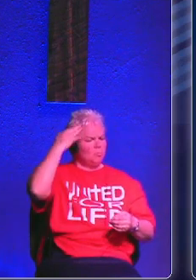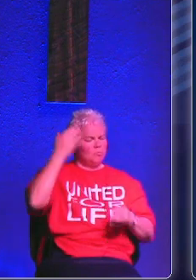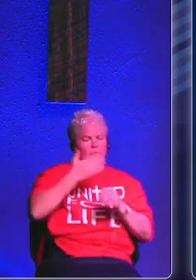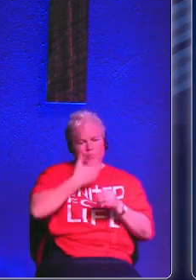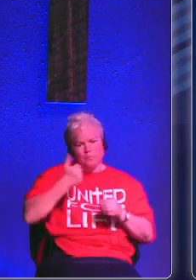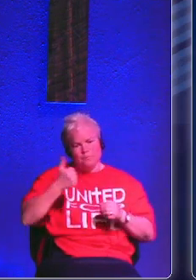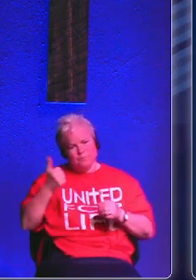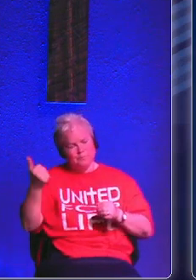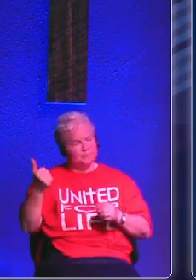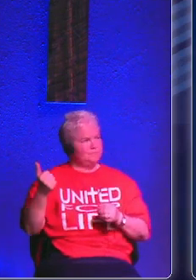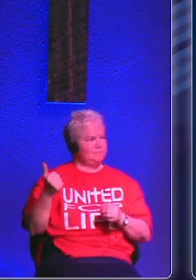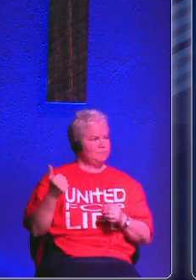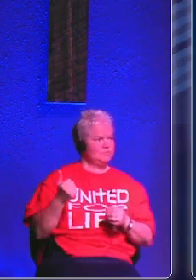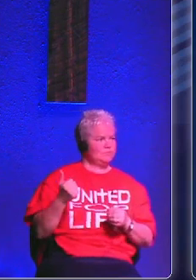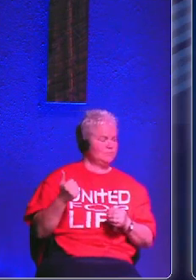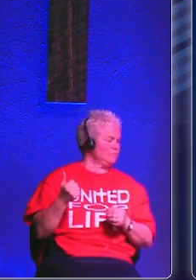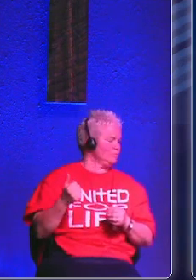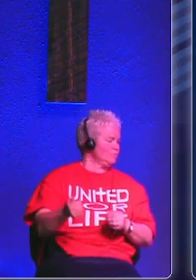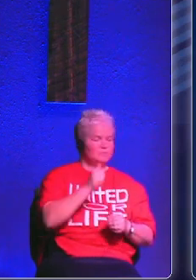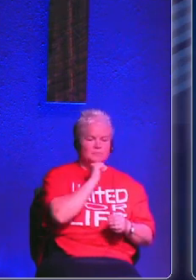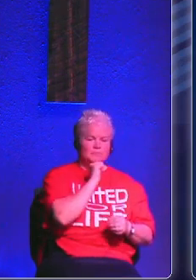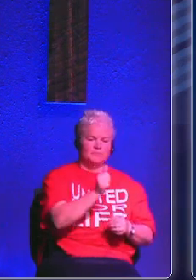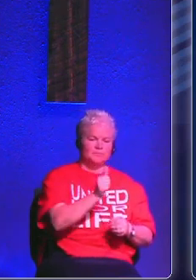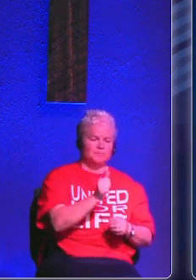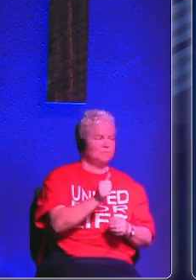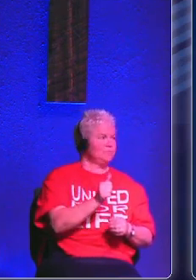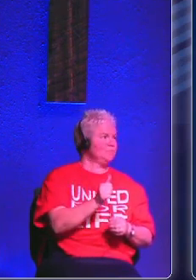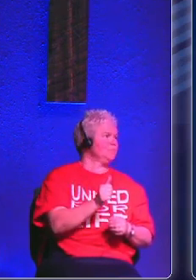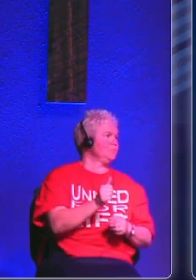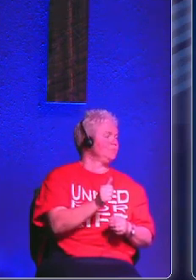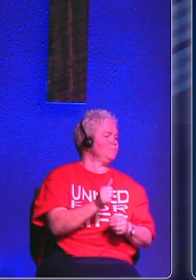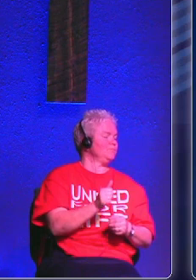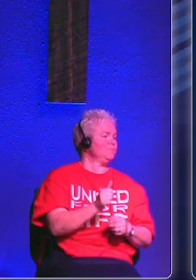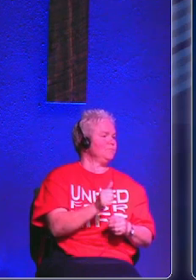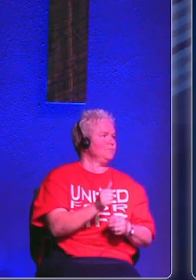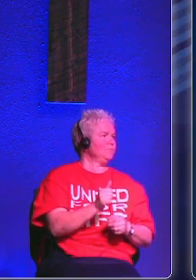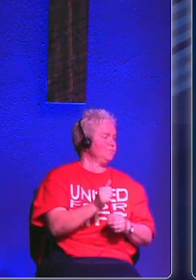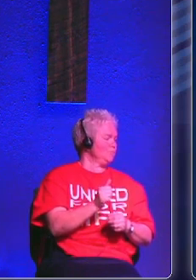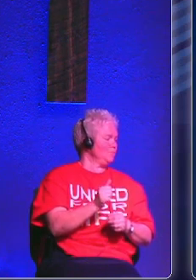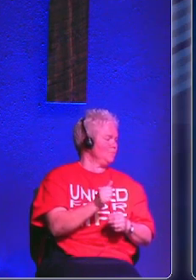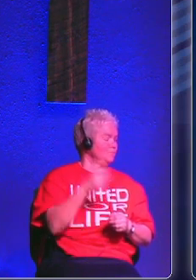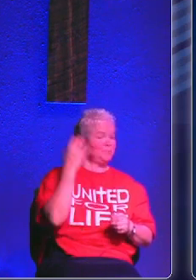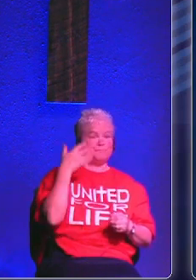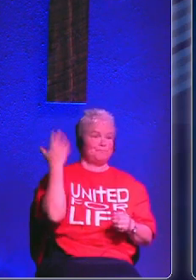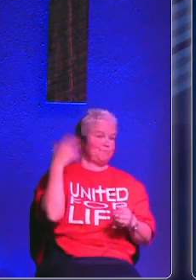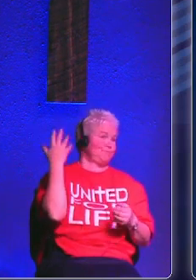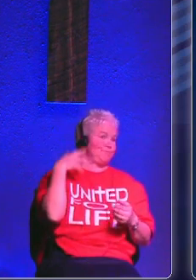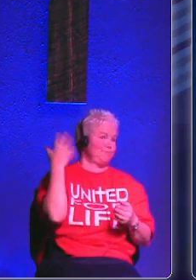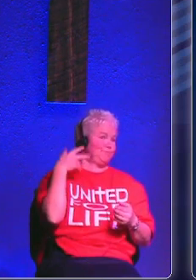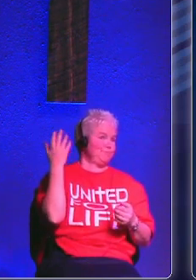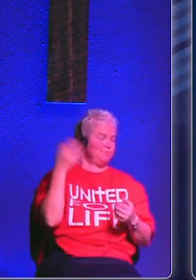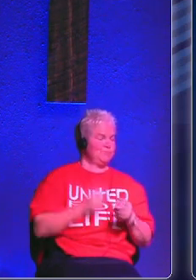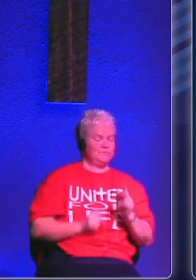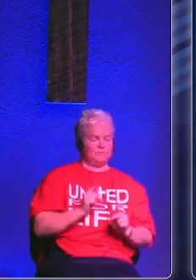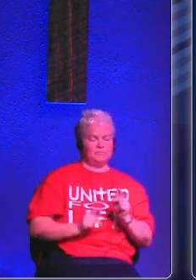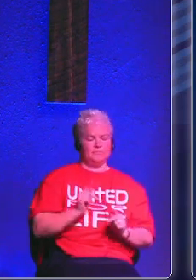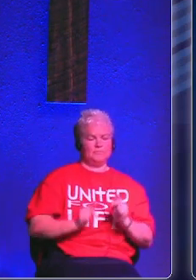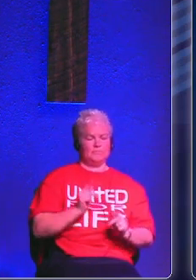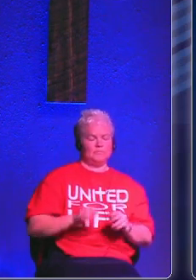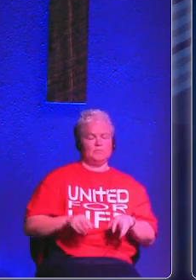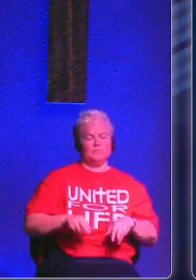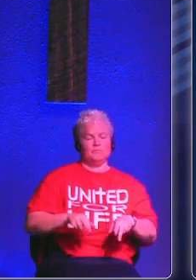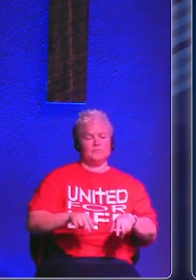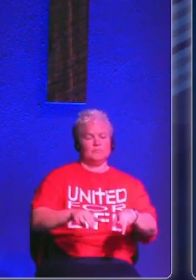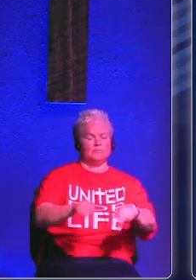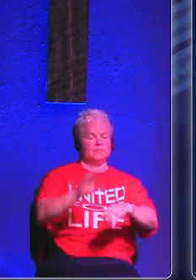than everyone else? Not to mention all those just absolutely wacky people. You walk into